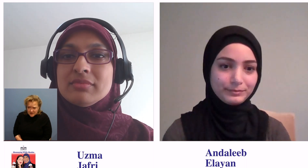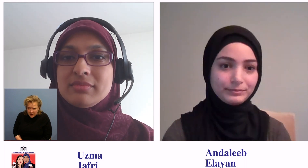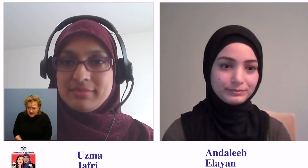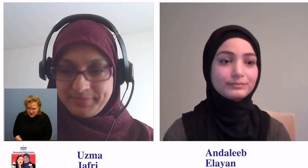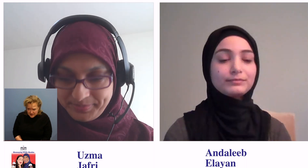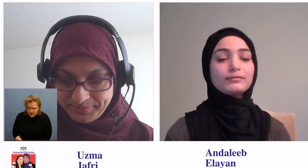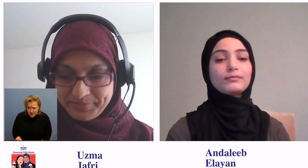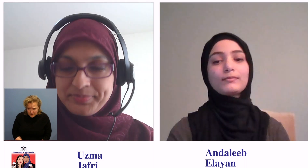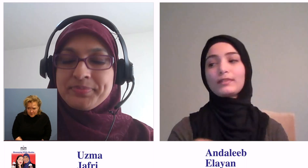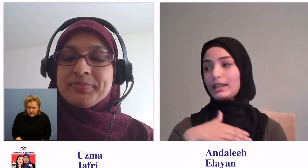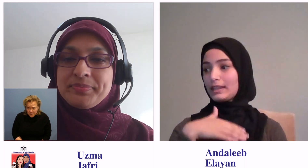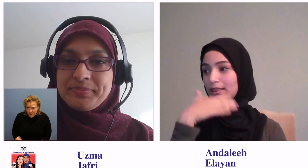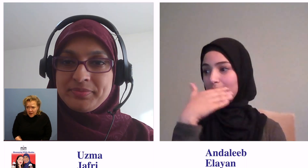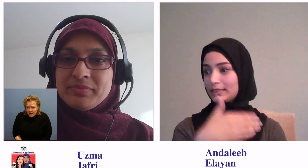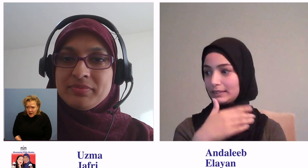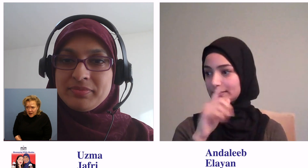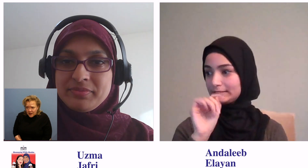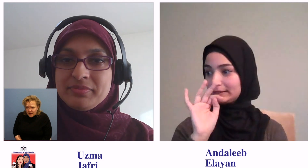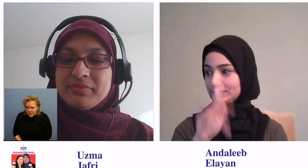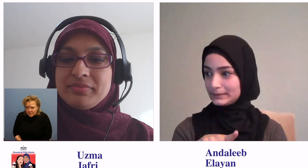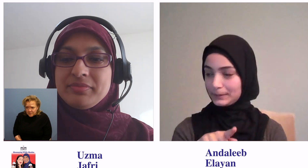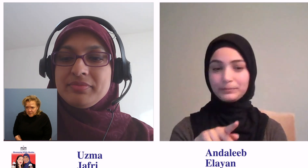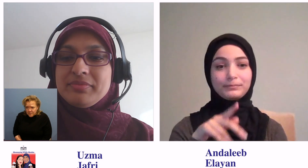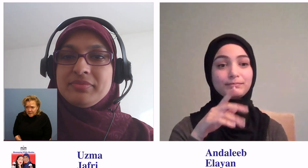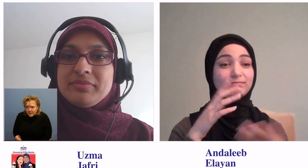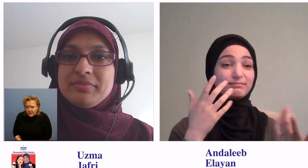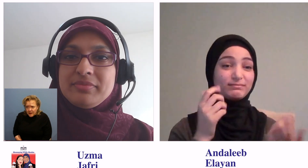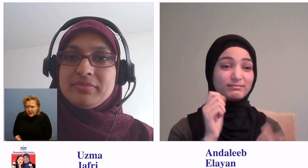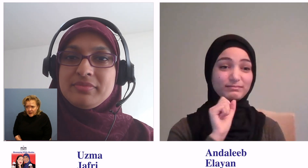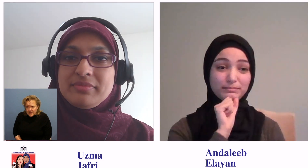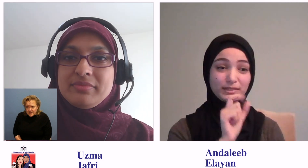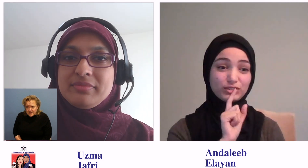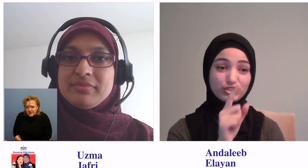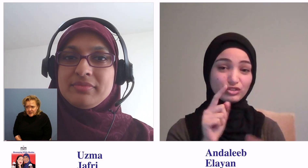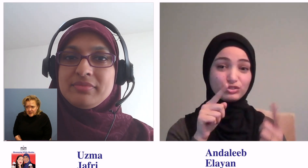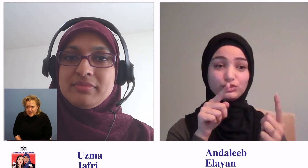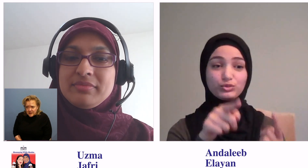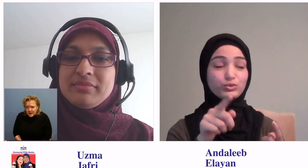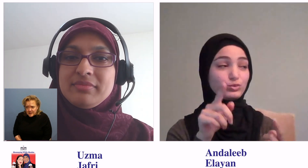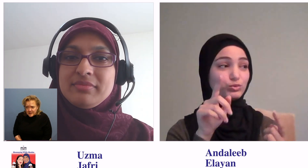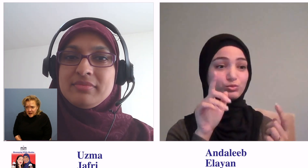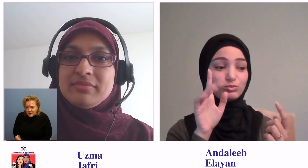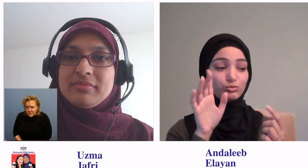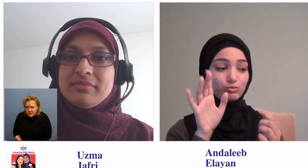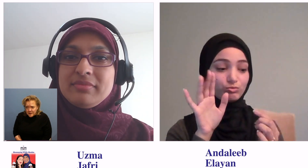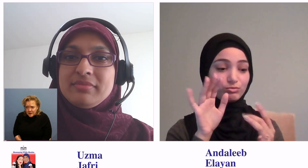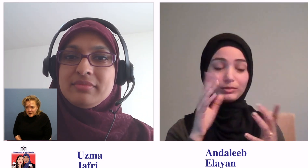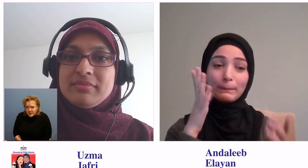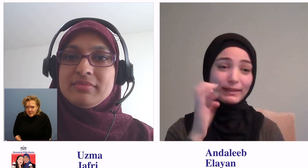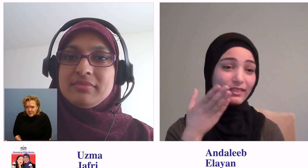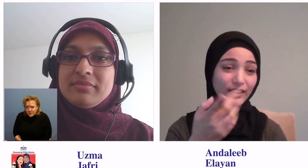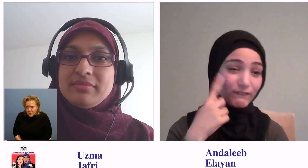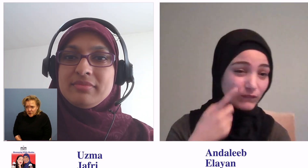signs to them. Um, and the next step.